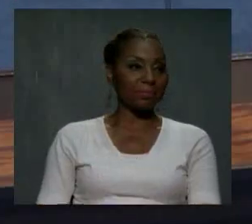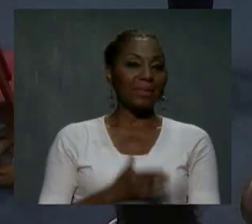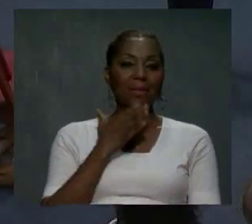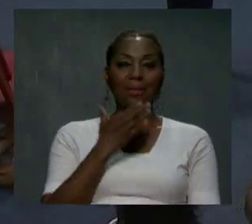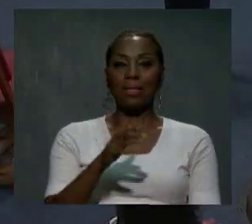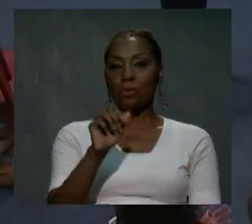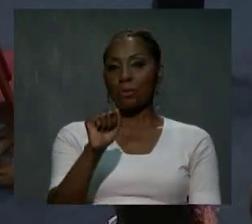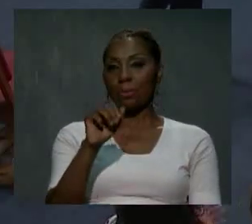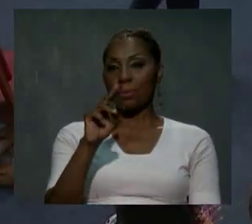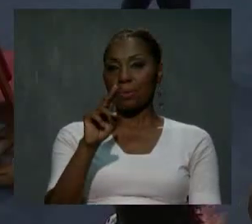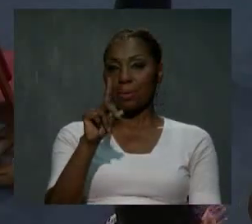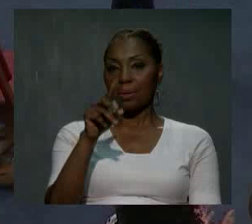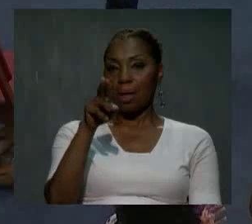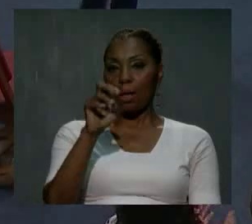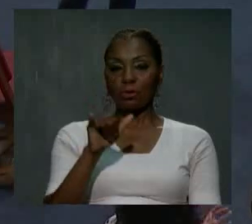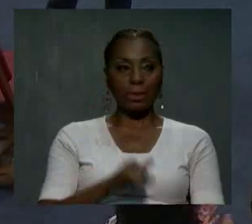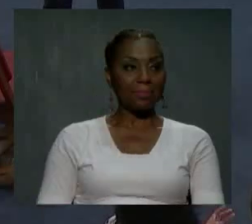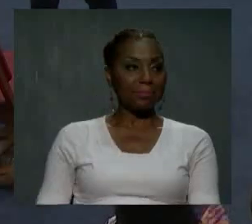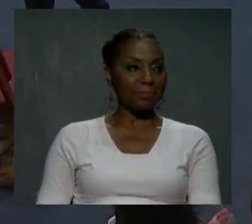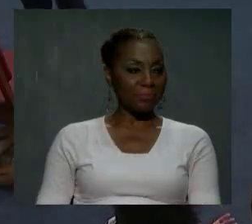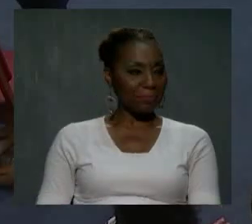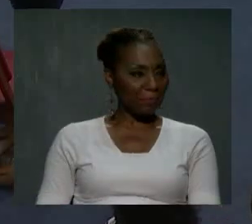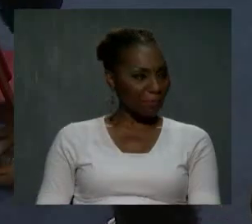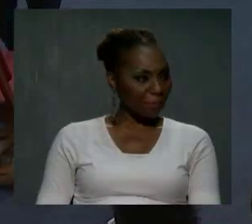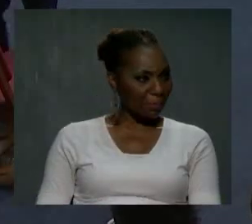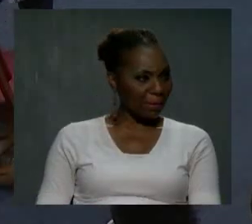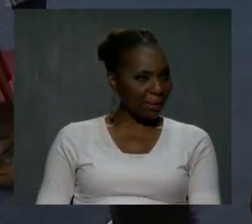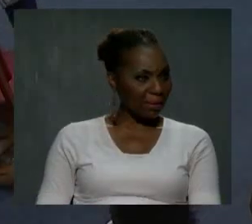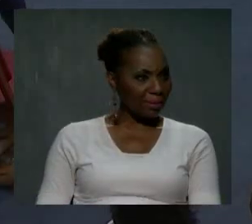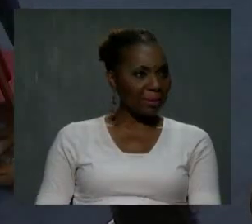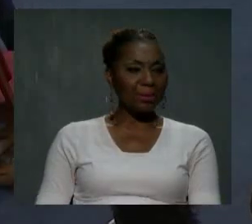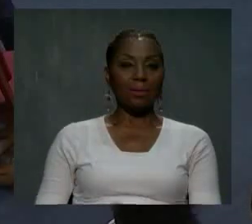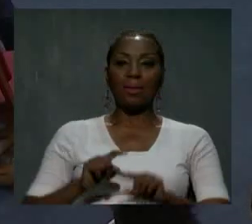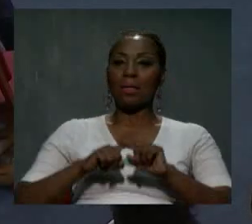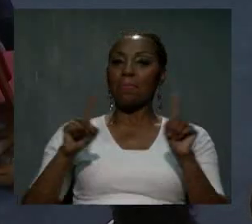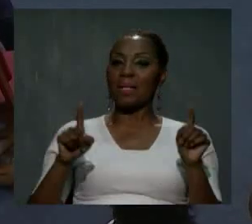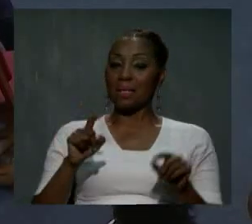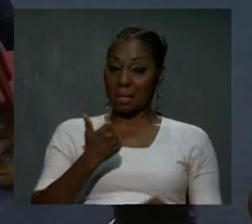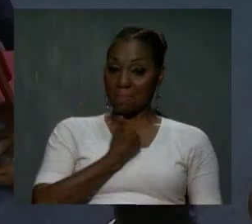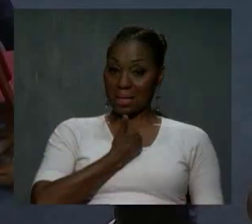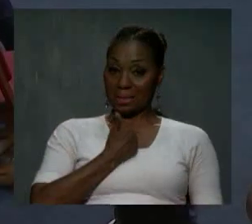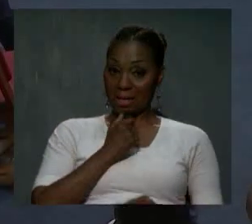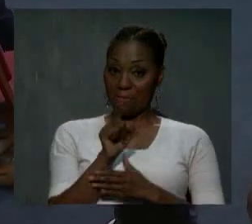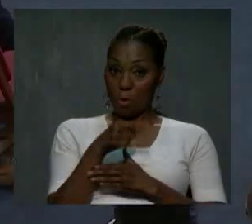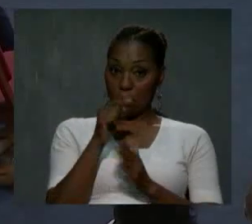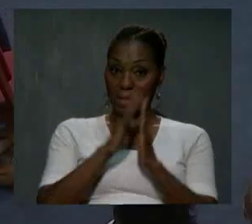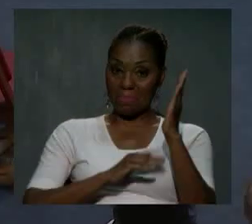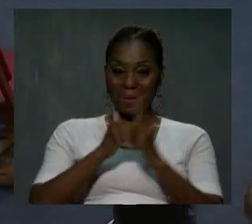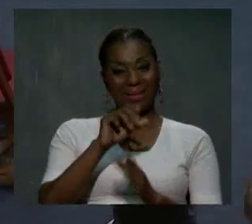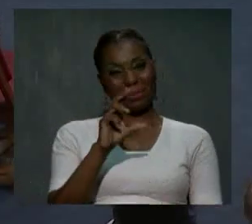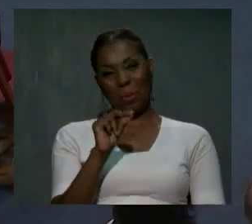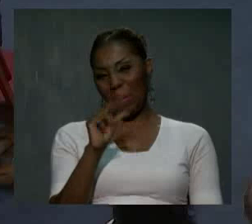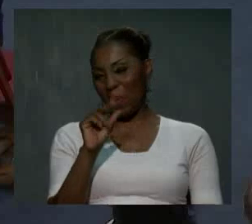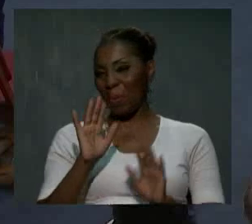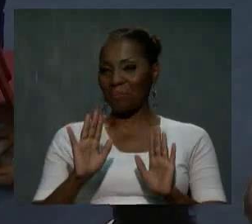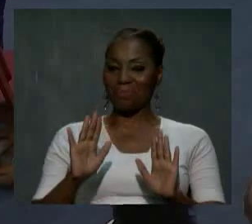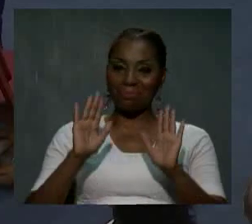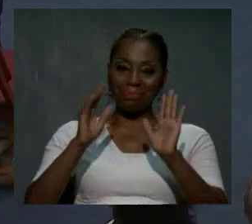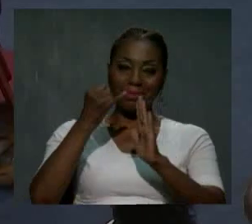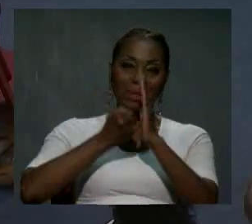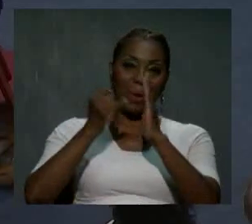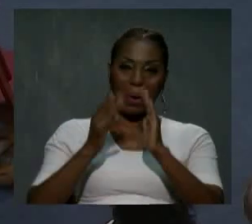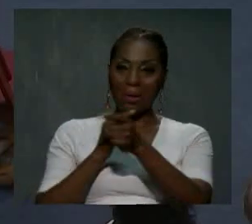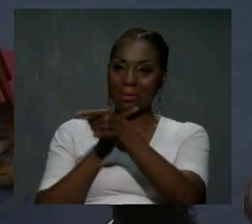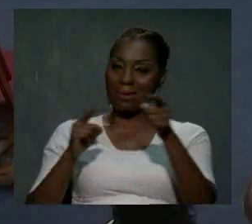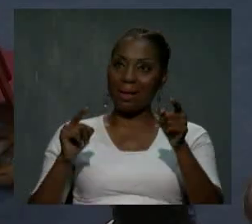Audrey. Yeah, but I'm not going to be the only one painting it. All the fantastic artists at Mount St. Mary's are all going to help hang it. They're